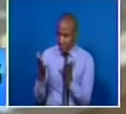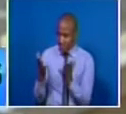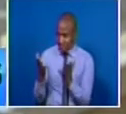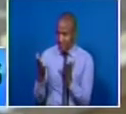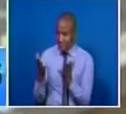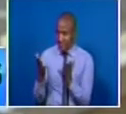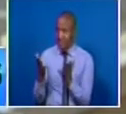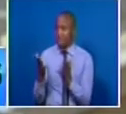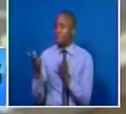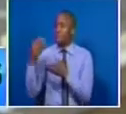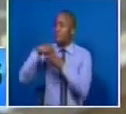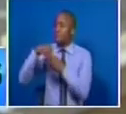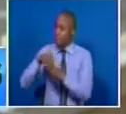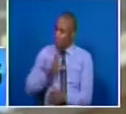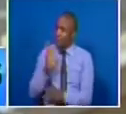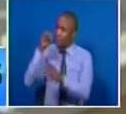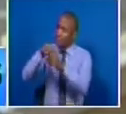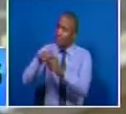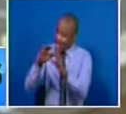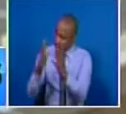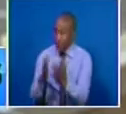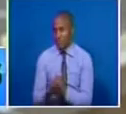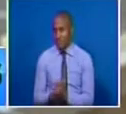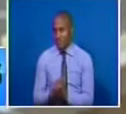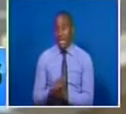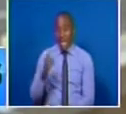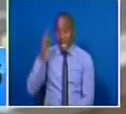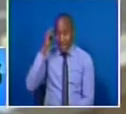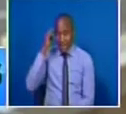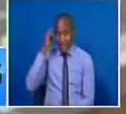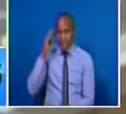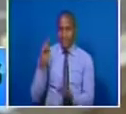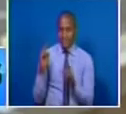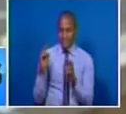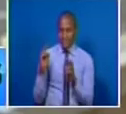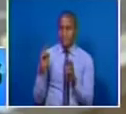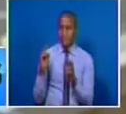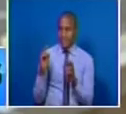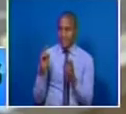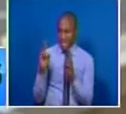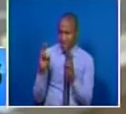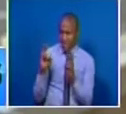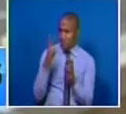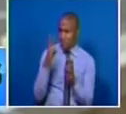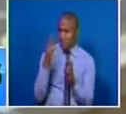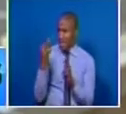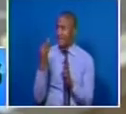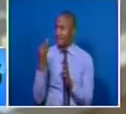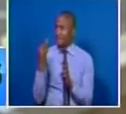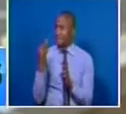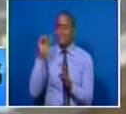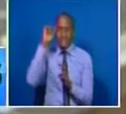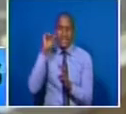on inclusivity, particularly for women, because remember that we have an issue that is in abeyance, the two-thirds gender principle, which